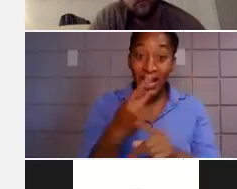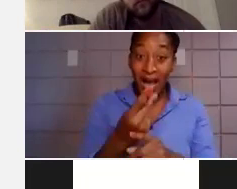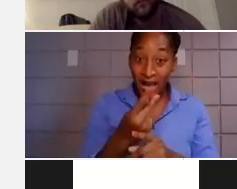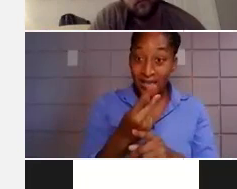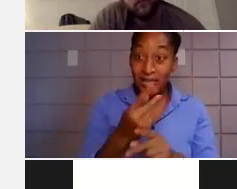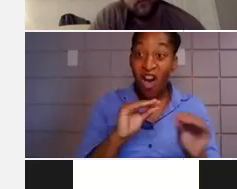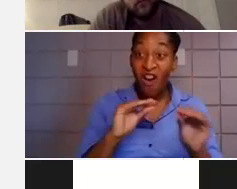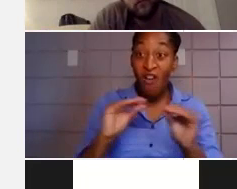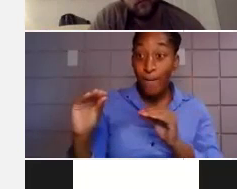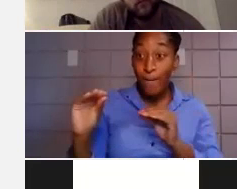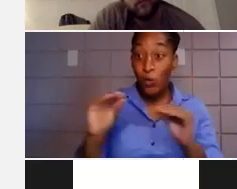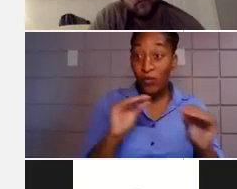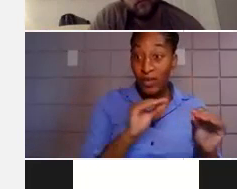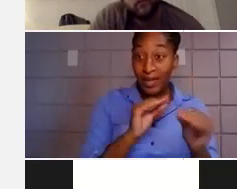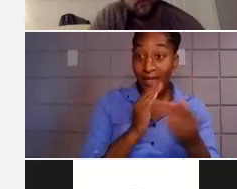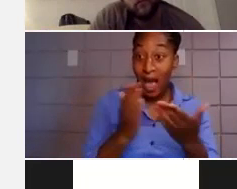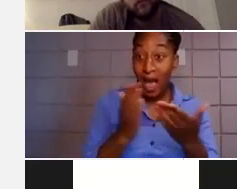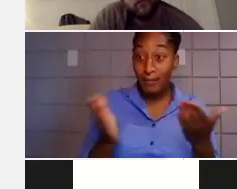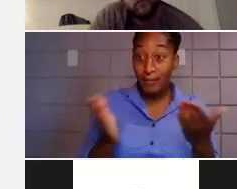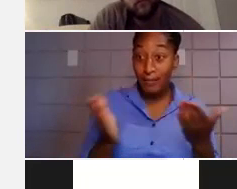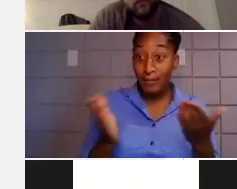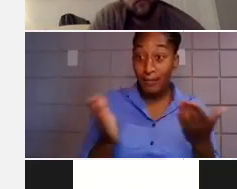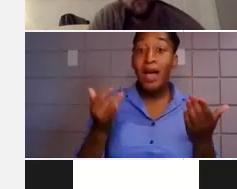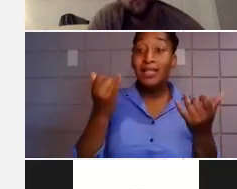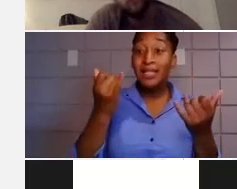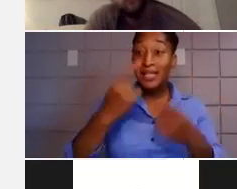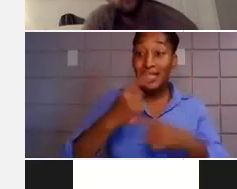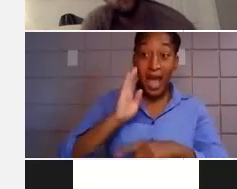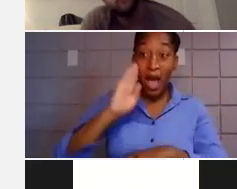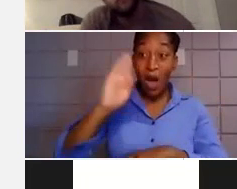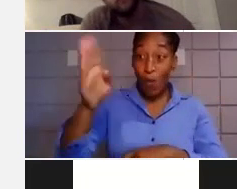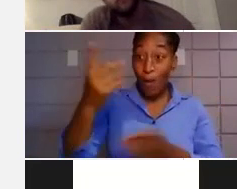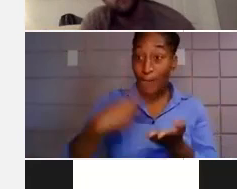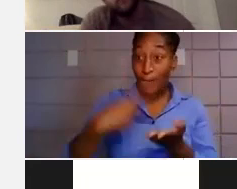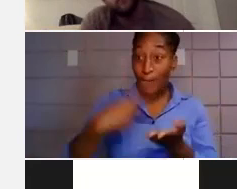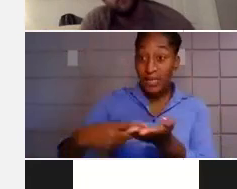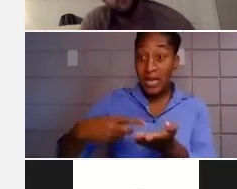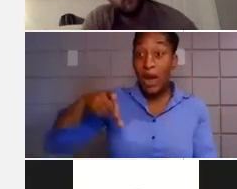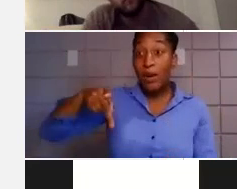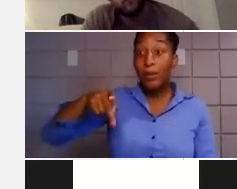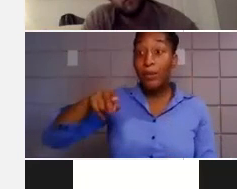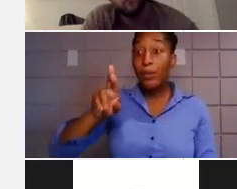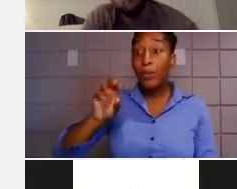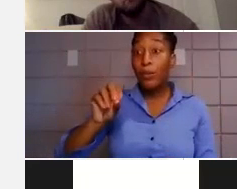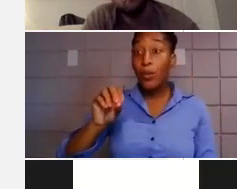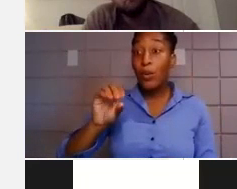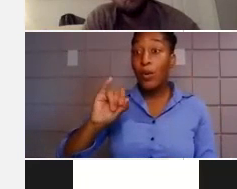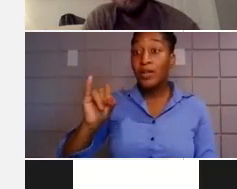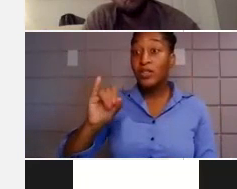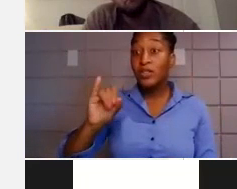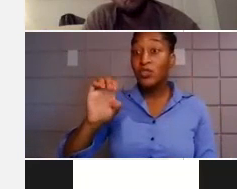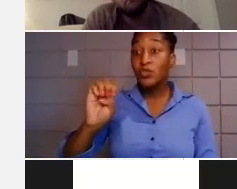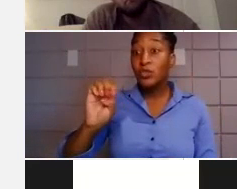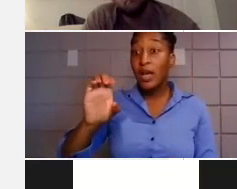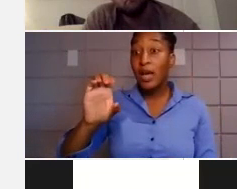going to talk about today is a projectile. The one I'll talk about on Monday is an object moving in